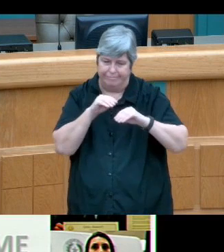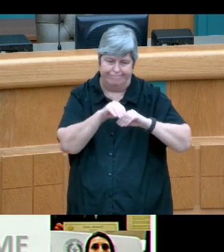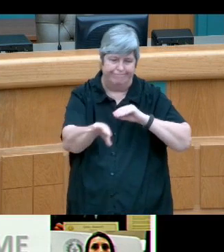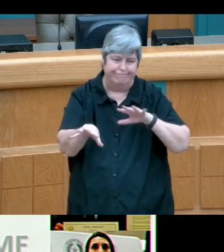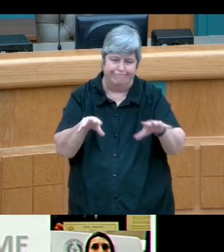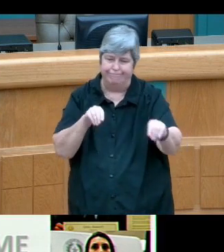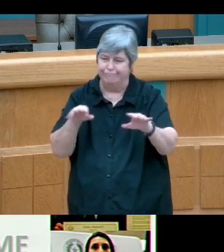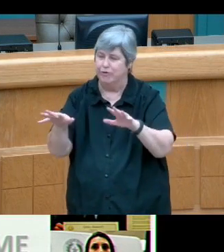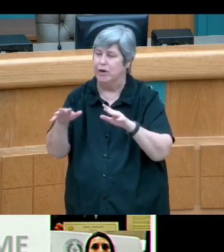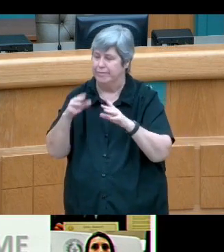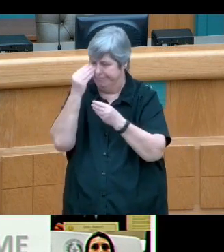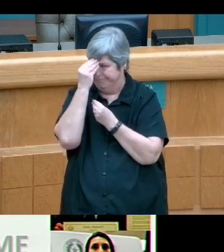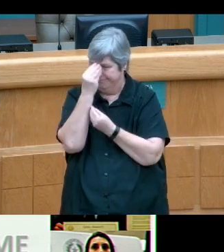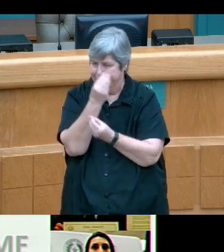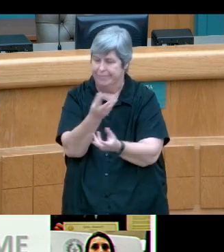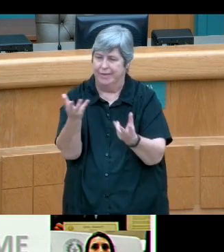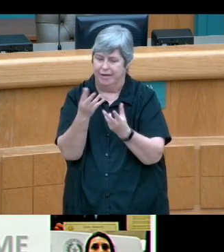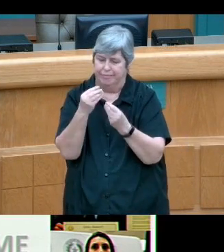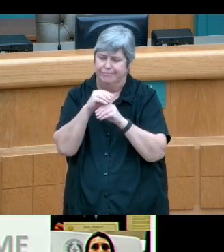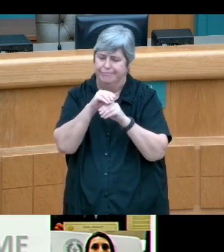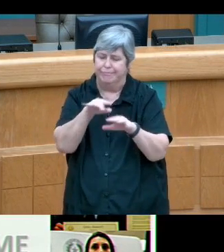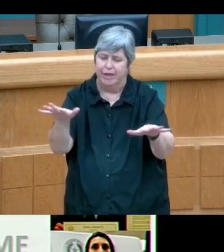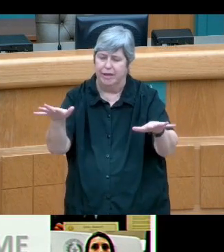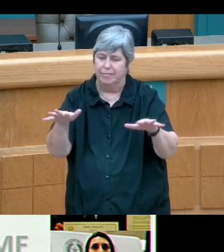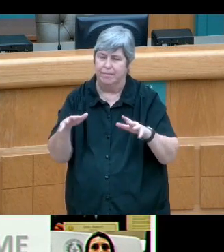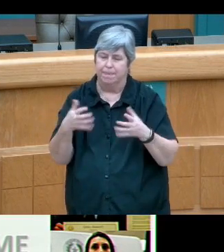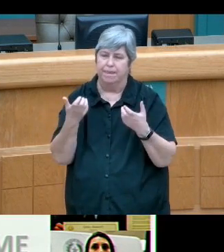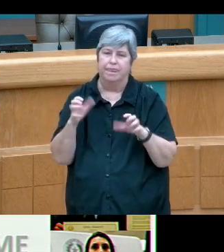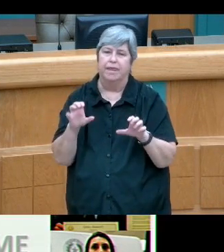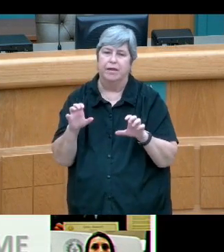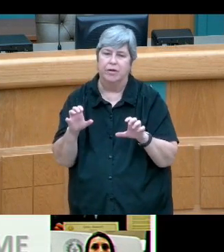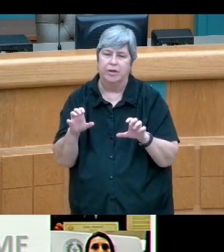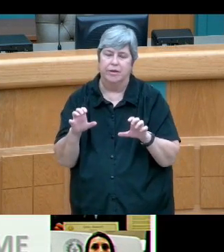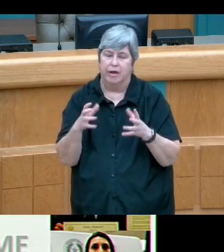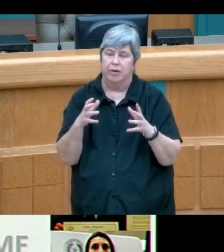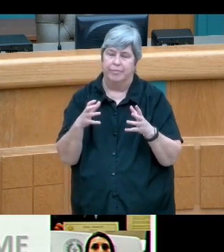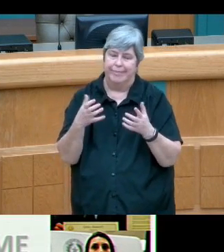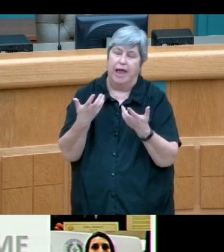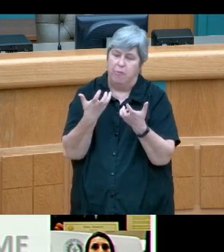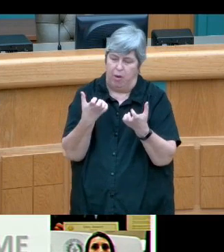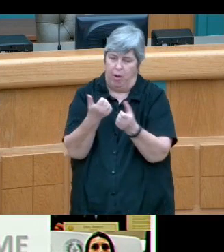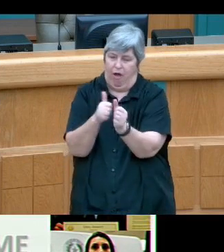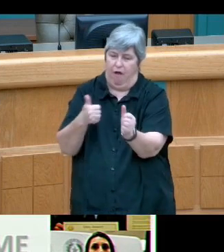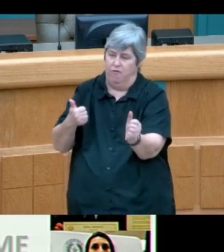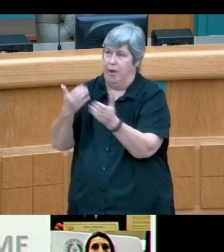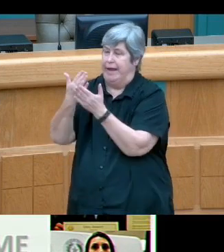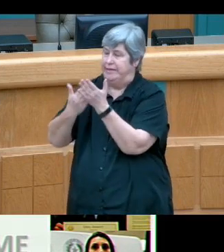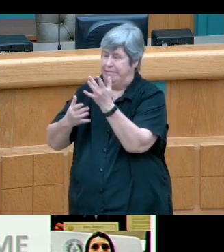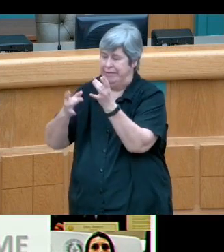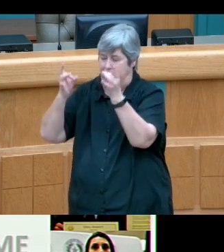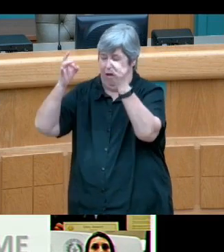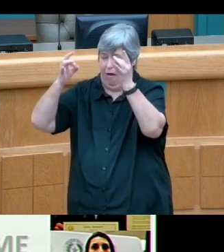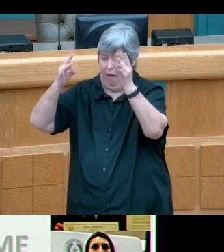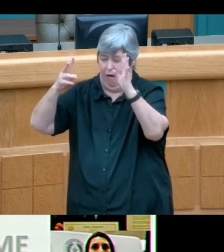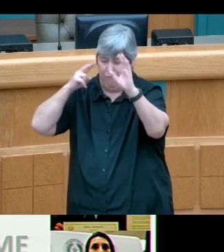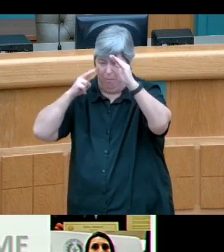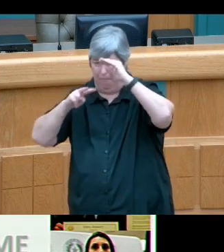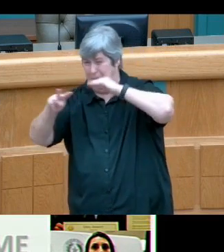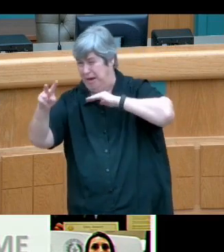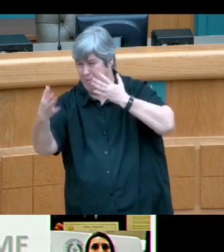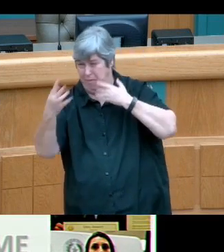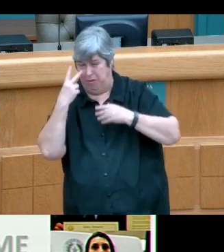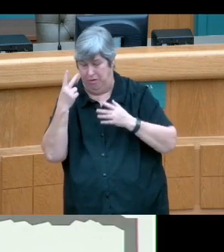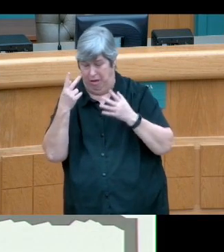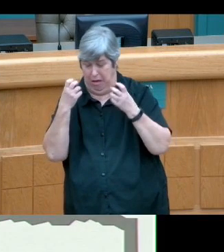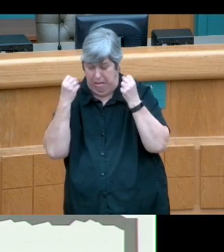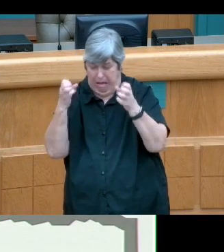contain COVID-19 and avoid some of those dire predictions from the models that you've seen in the past.